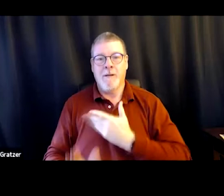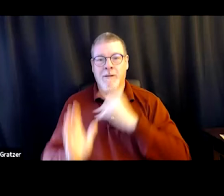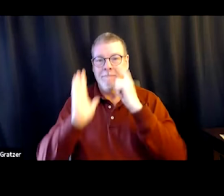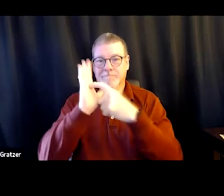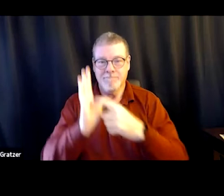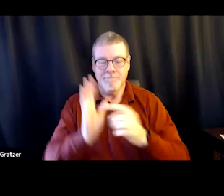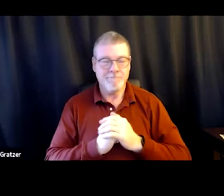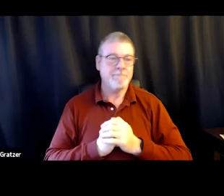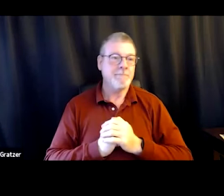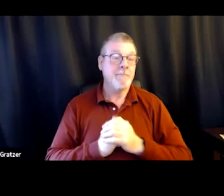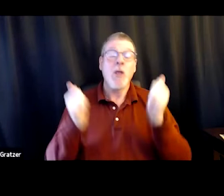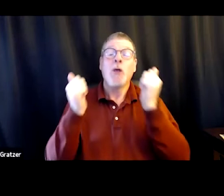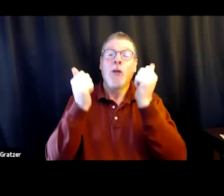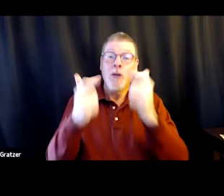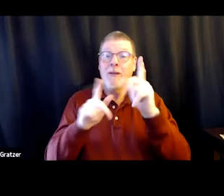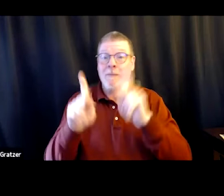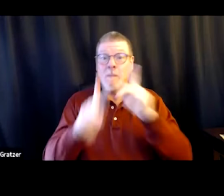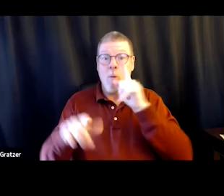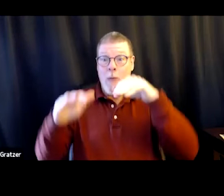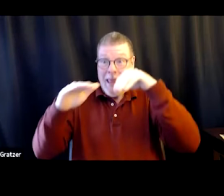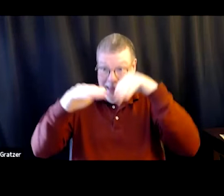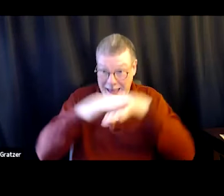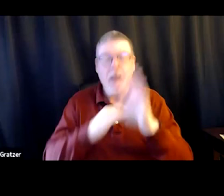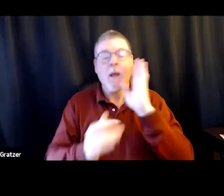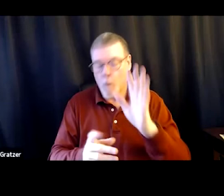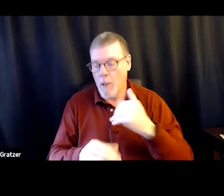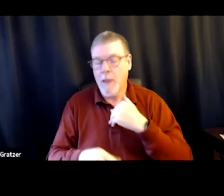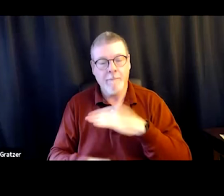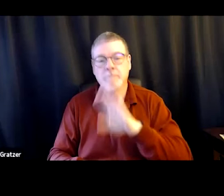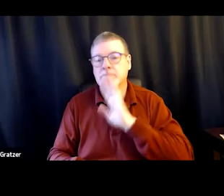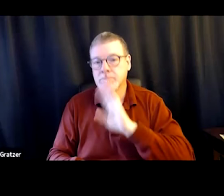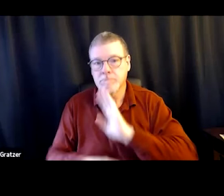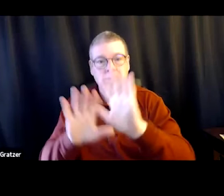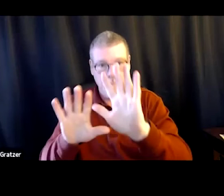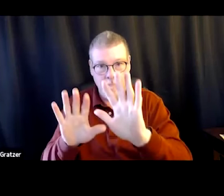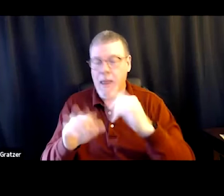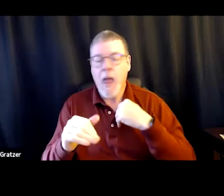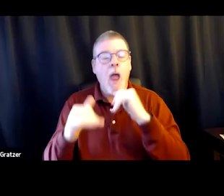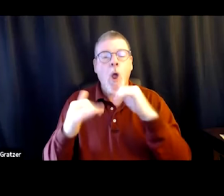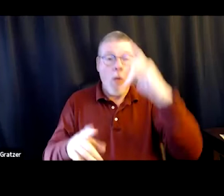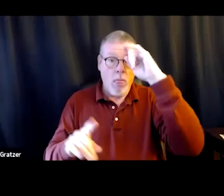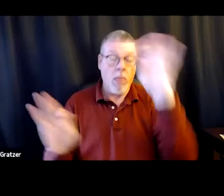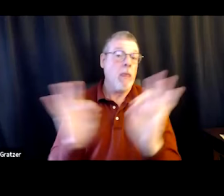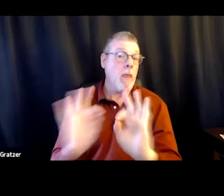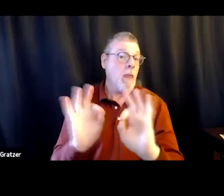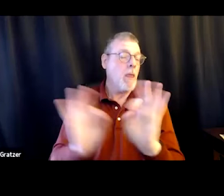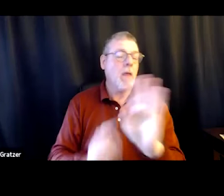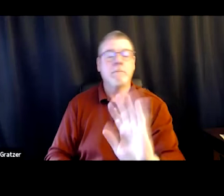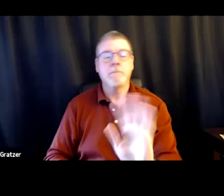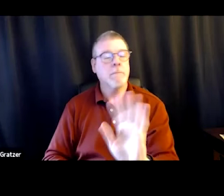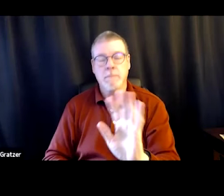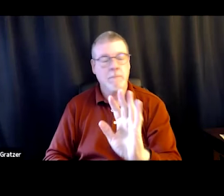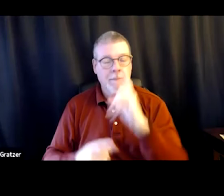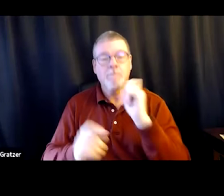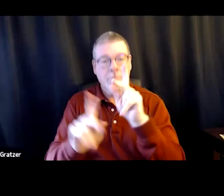Again, all persons who enter the criminal legal system are going to encounter hurdles. So I don't want to diminish the experiences of folks